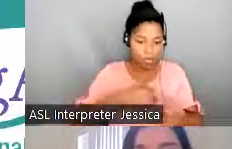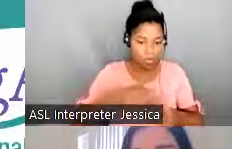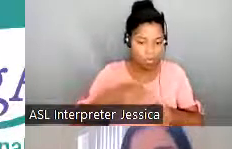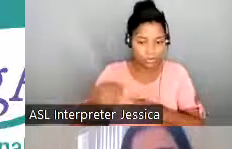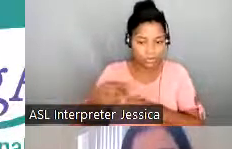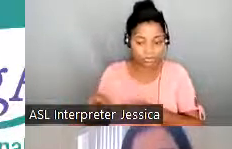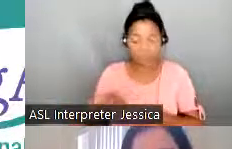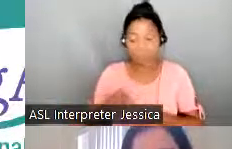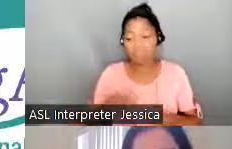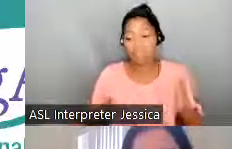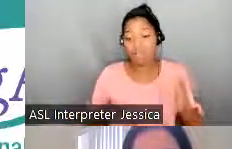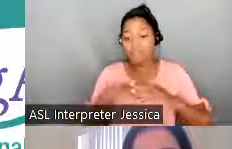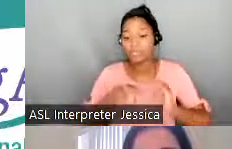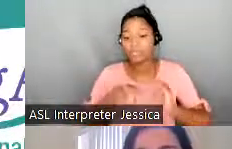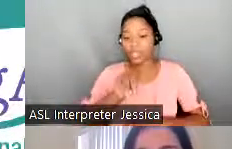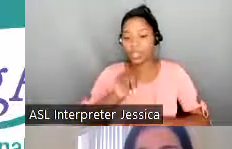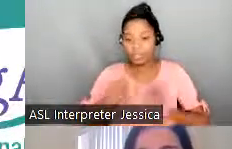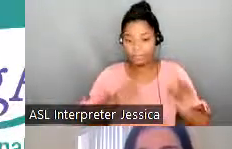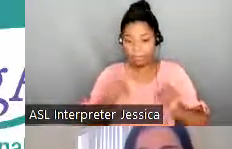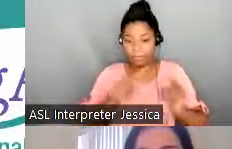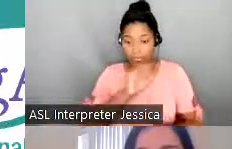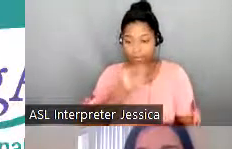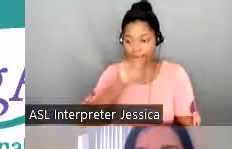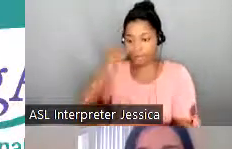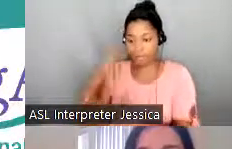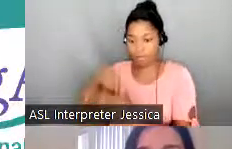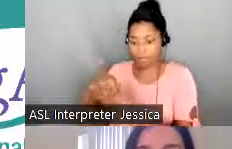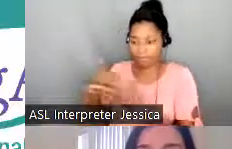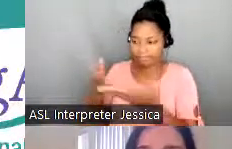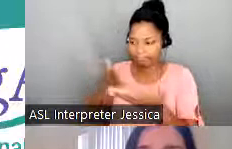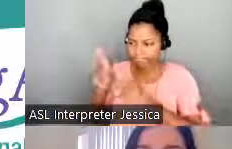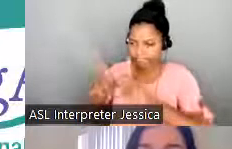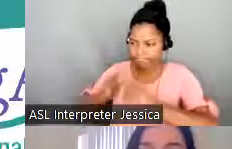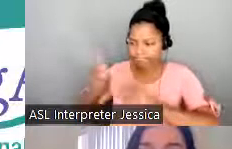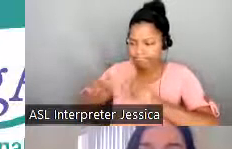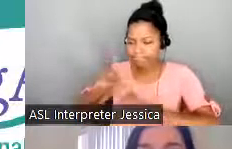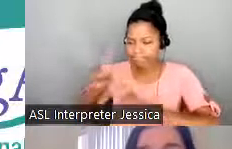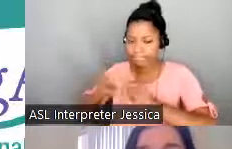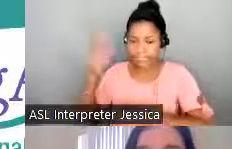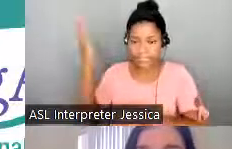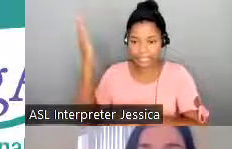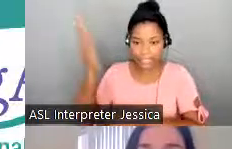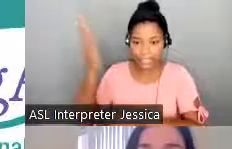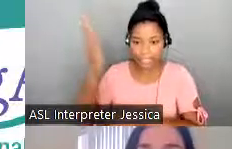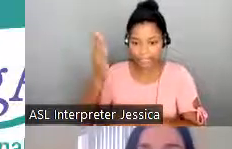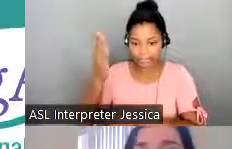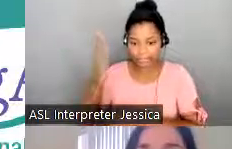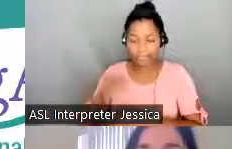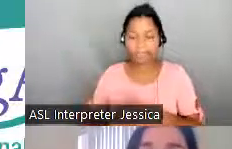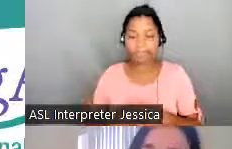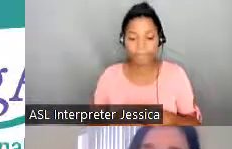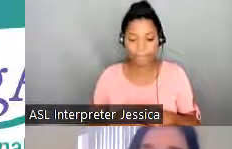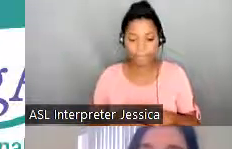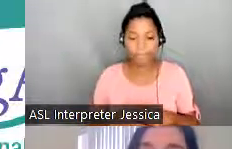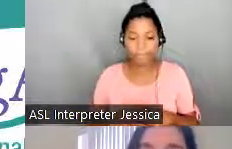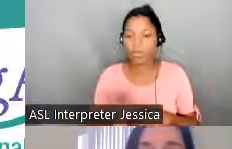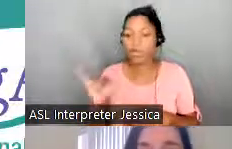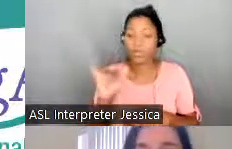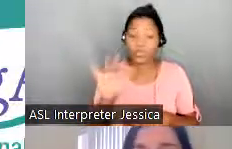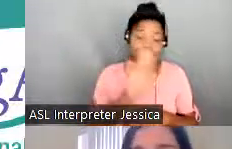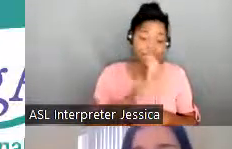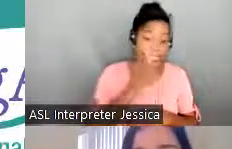together, learn about a social engagement program, and then ask questions of the speaker, of one another, and